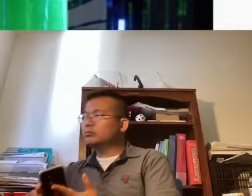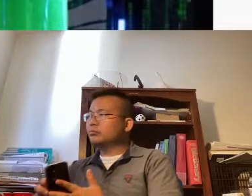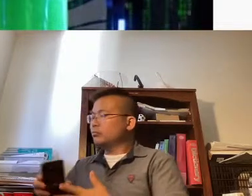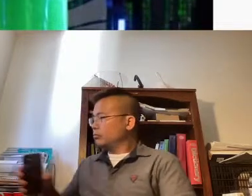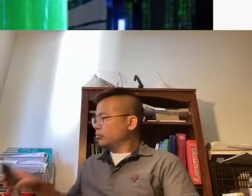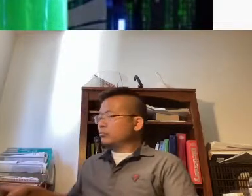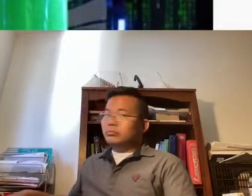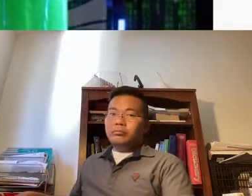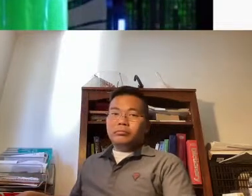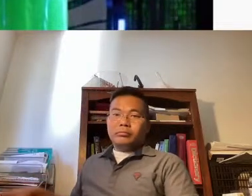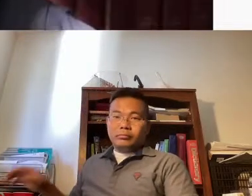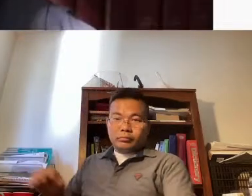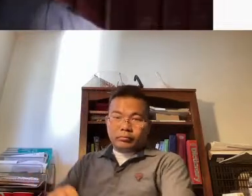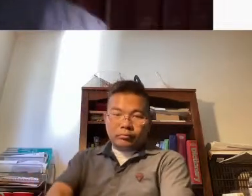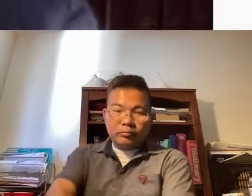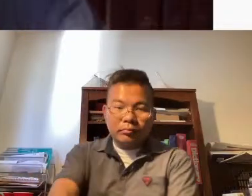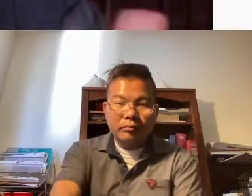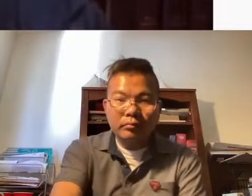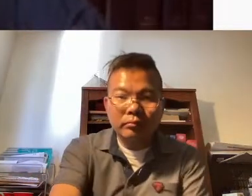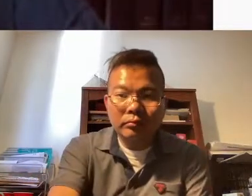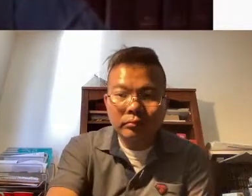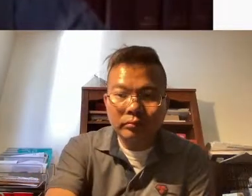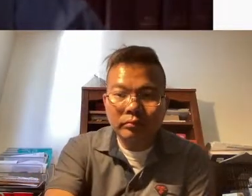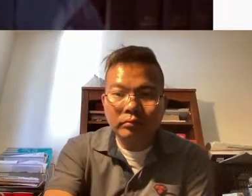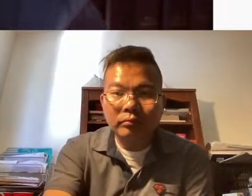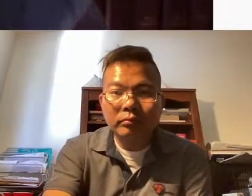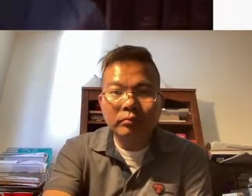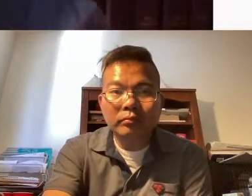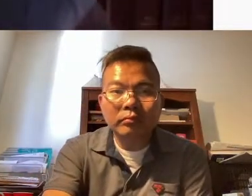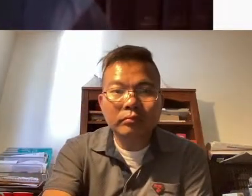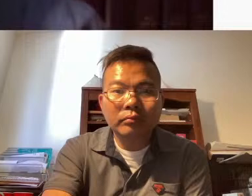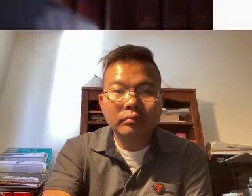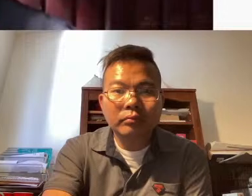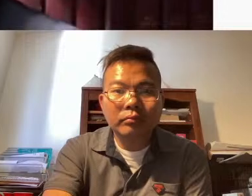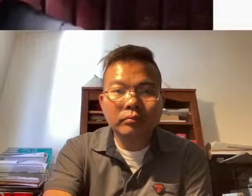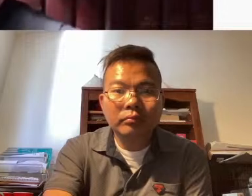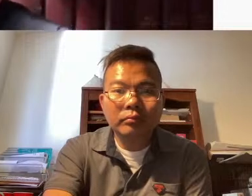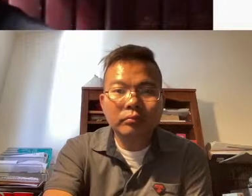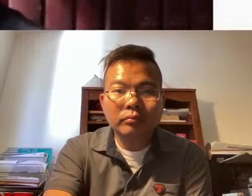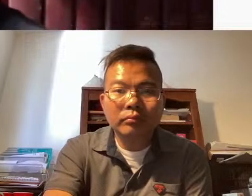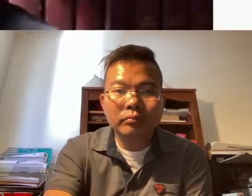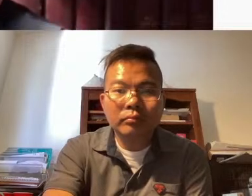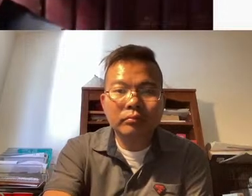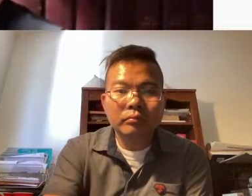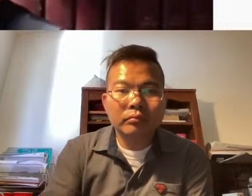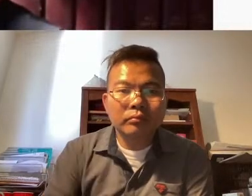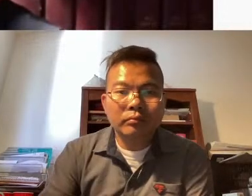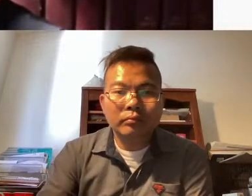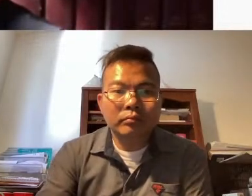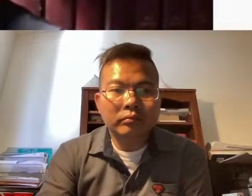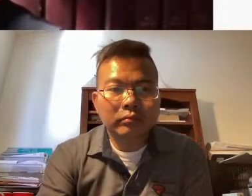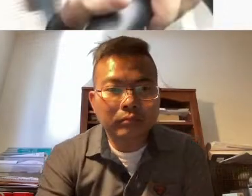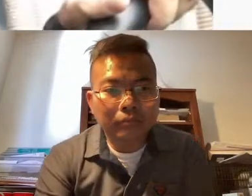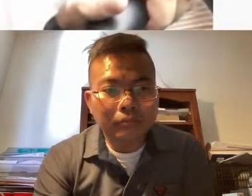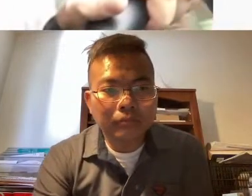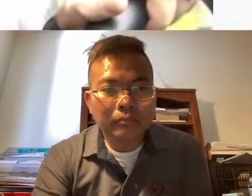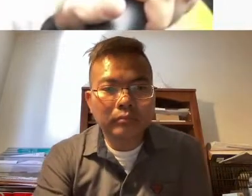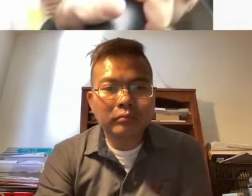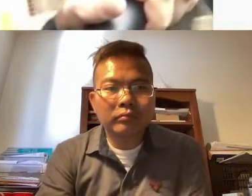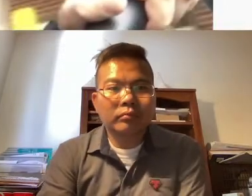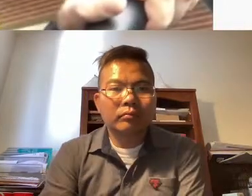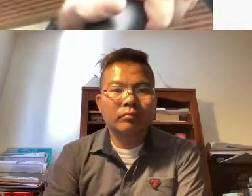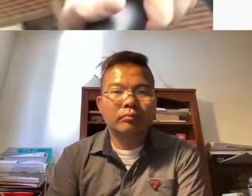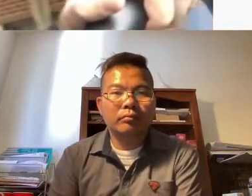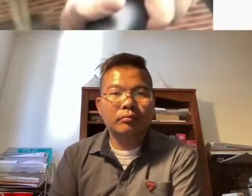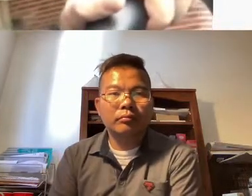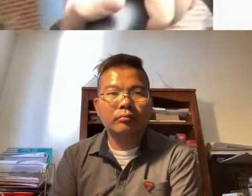air for Feels barely a dime. instantaneous. And at this rate, Same every time, home in America fewer will have this shortcuts. device by Every 2024. Here's how. Và The tại story